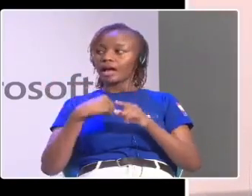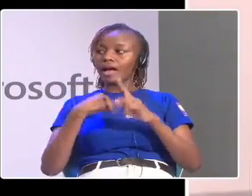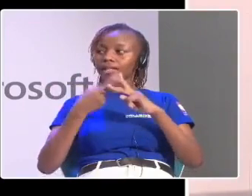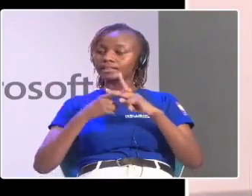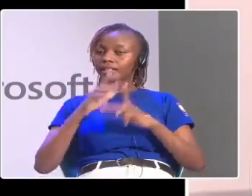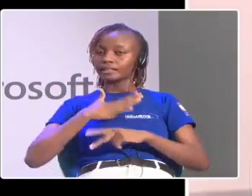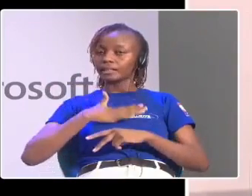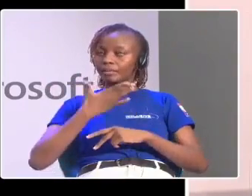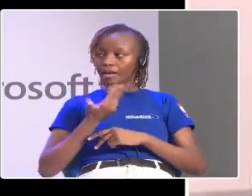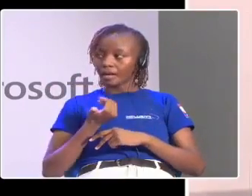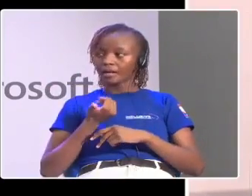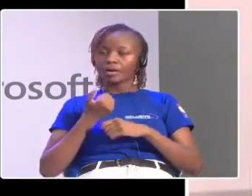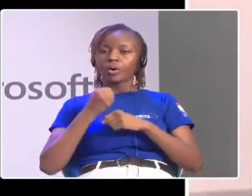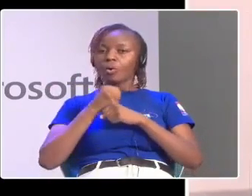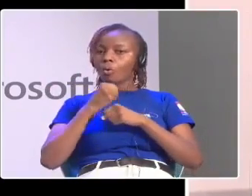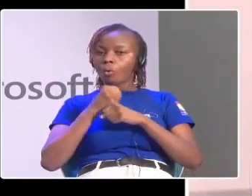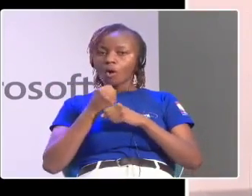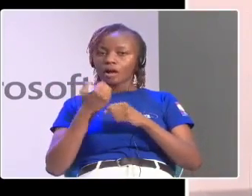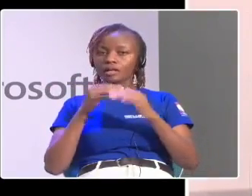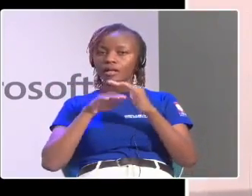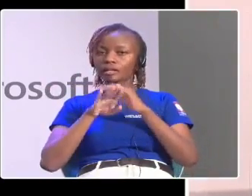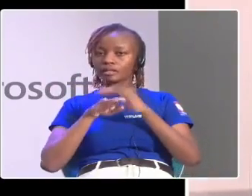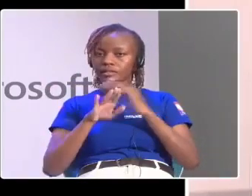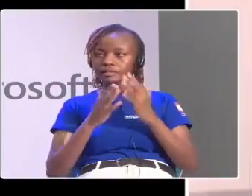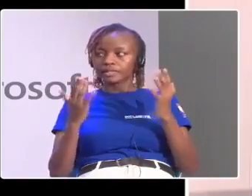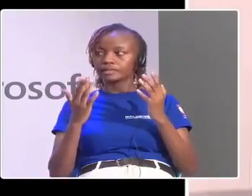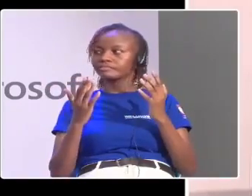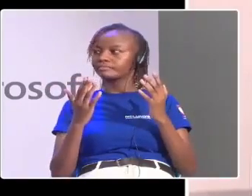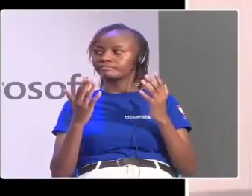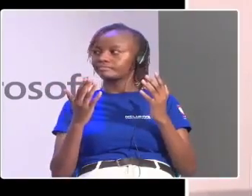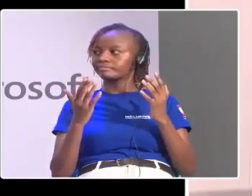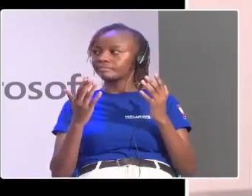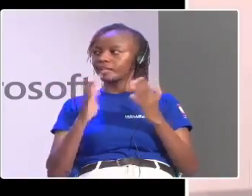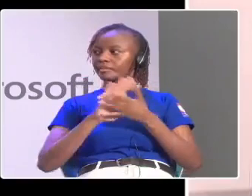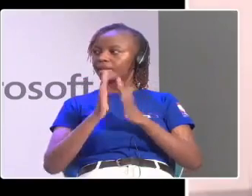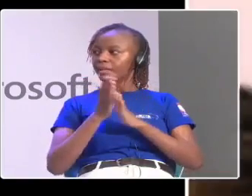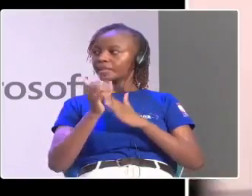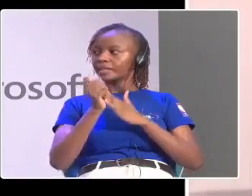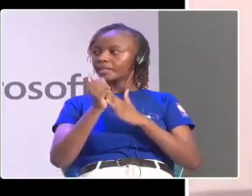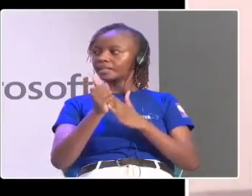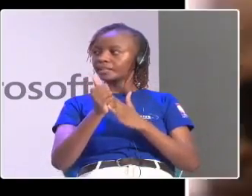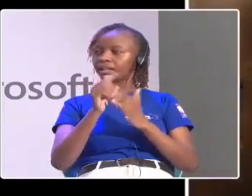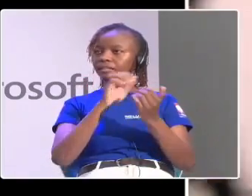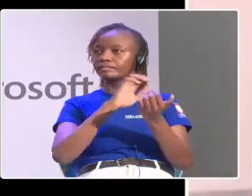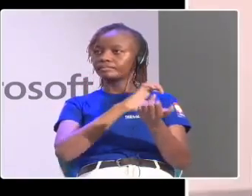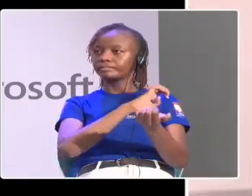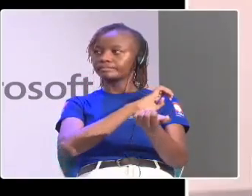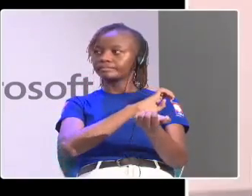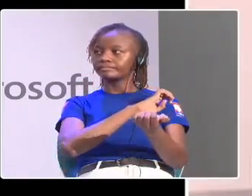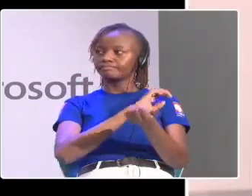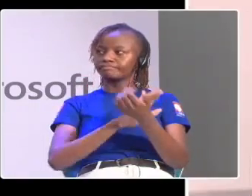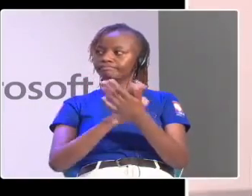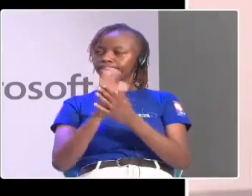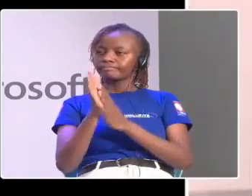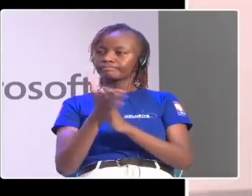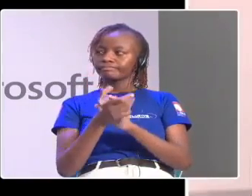in accessibility in the role that Ashura mentioned of being the lead program manager for the Chrome and Chrome OS accessibility teams at